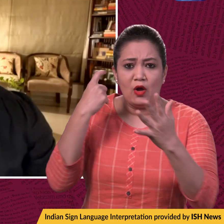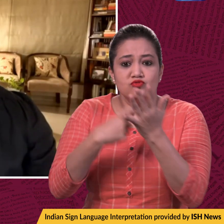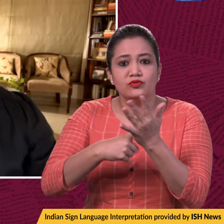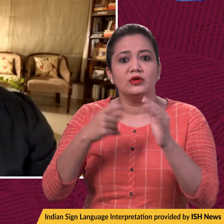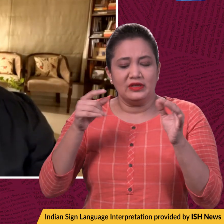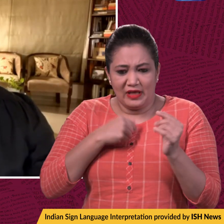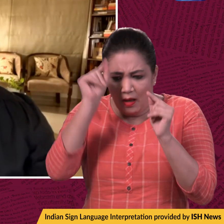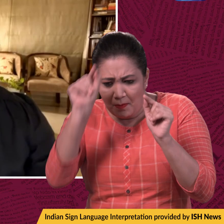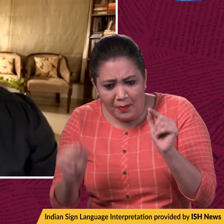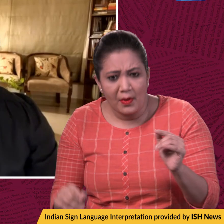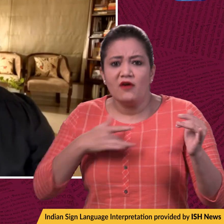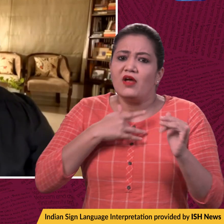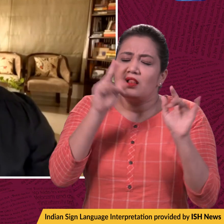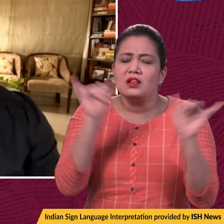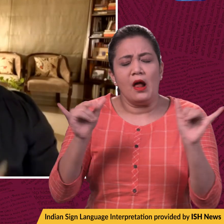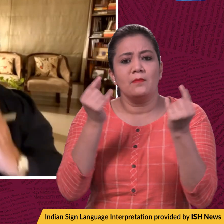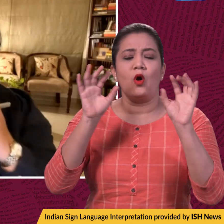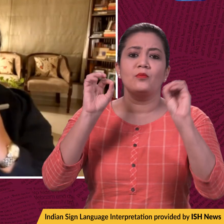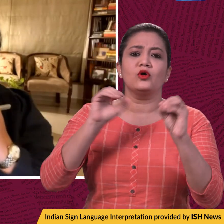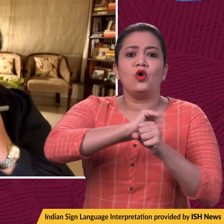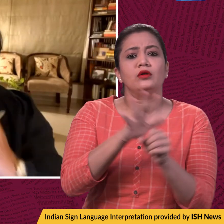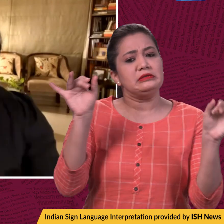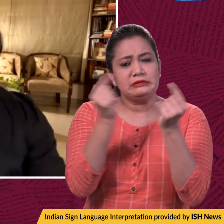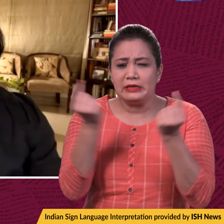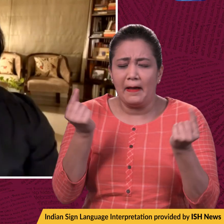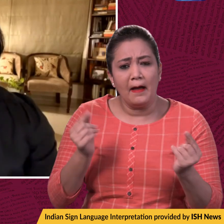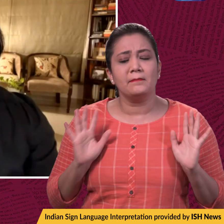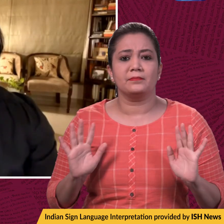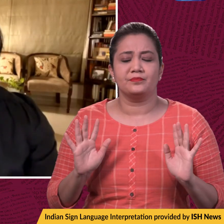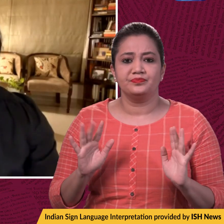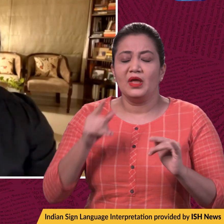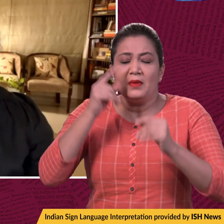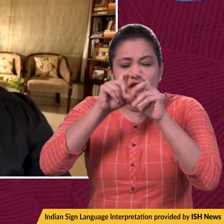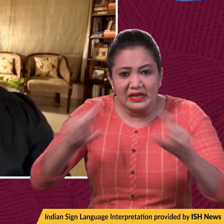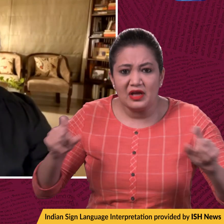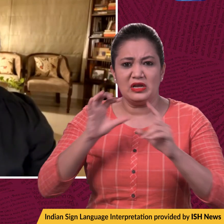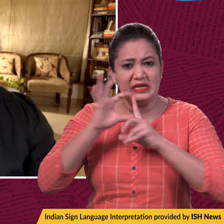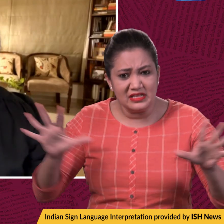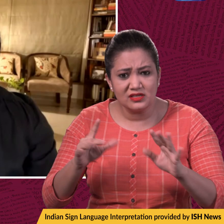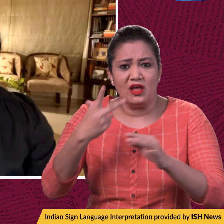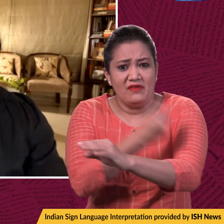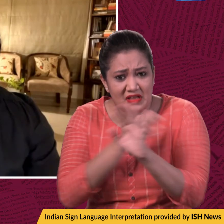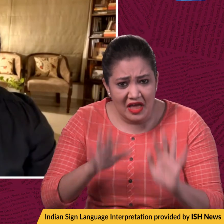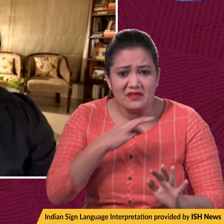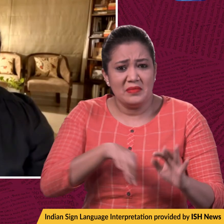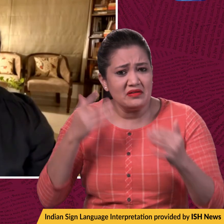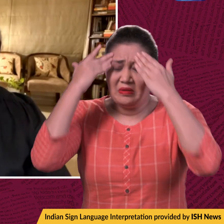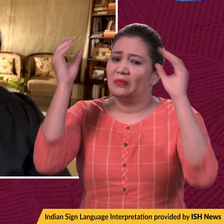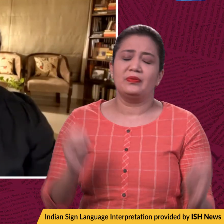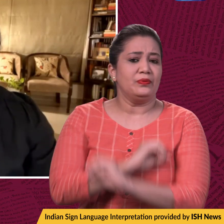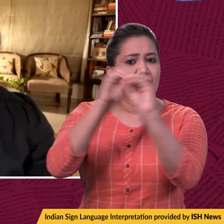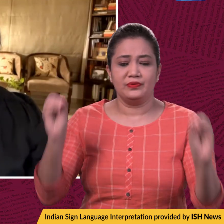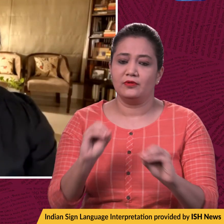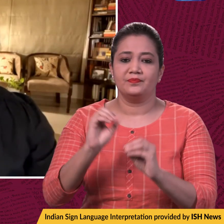able to classify it as Omicron, but we don't know enough about it, which means as far as clinical severity, vaccine effectiveness is